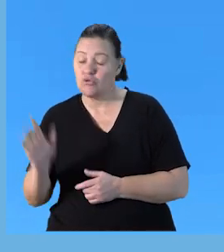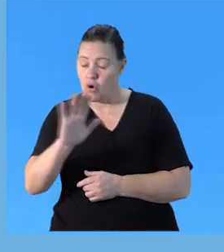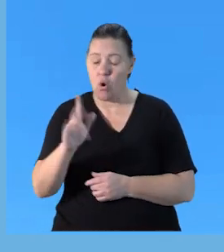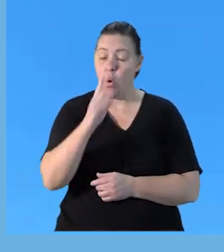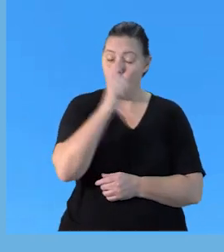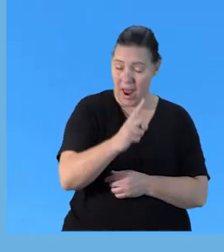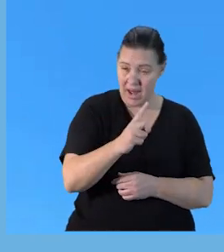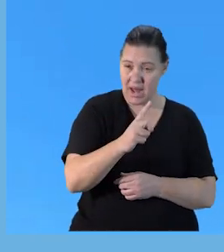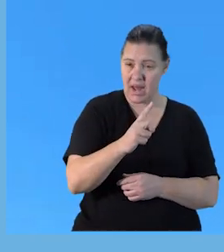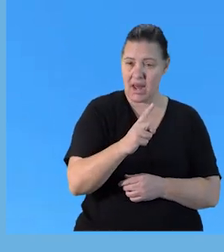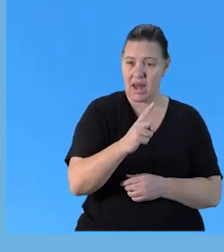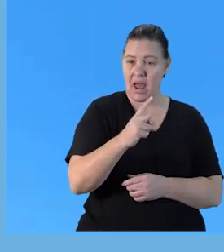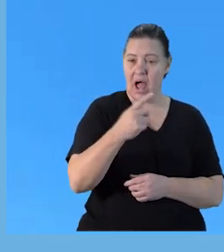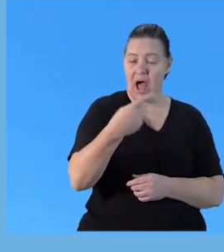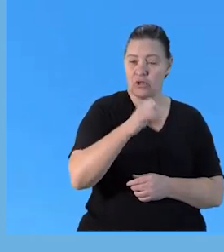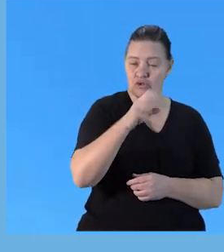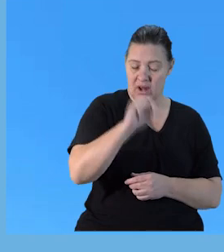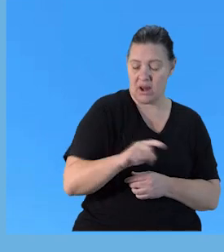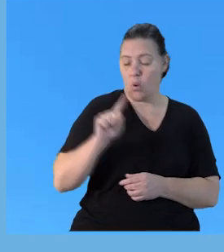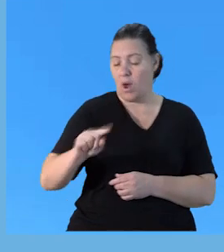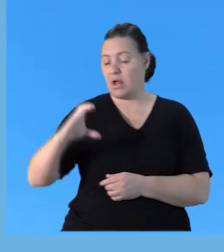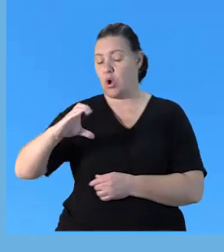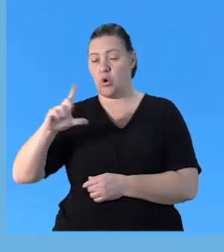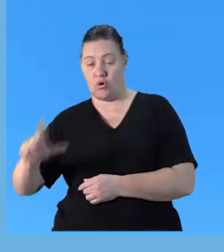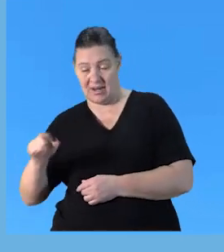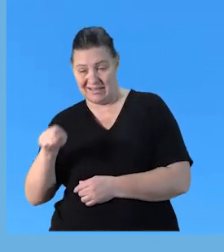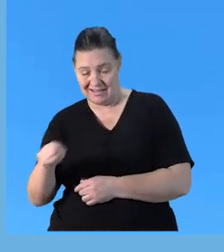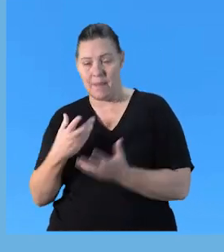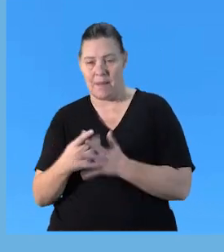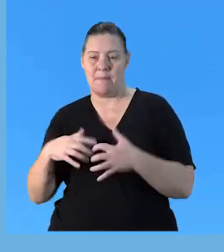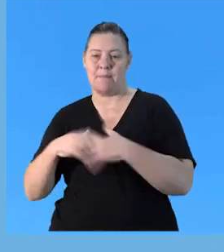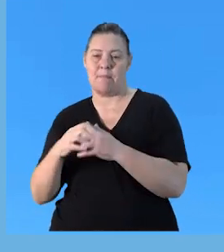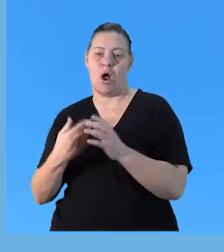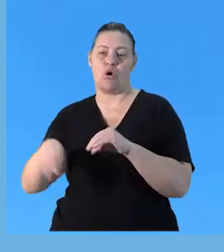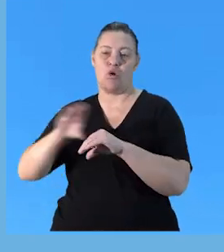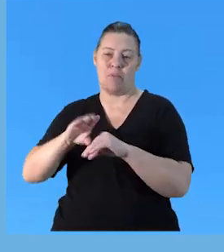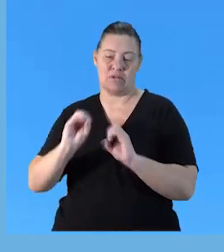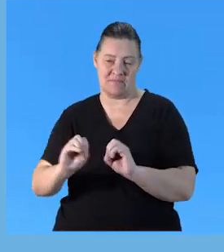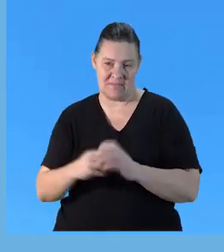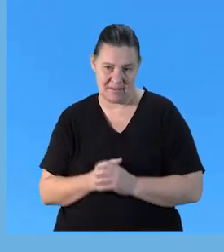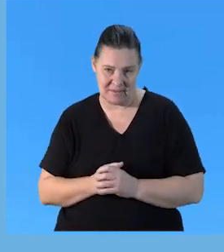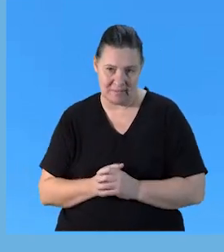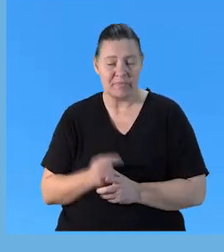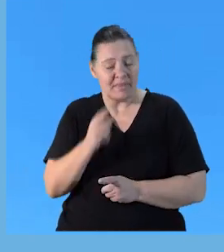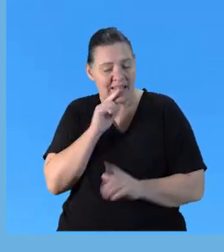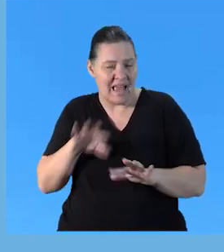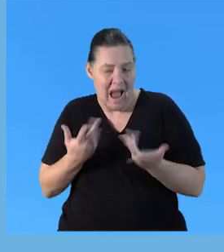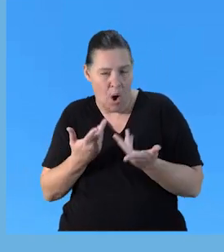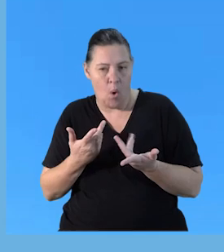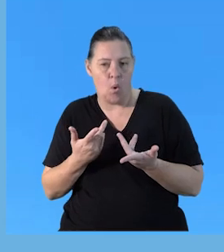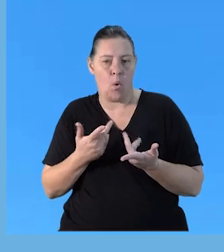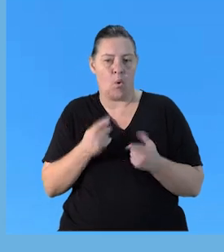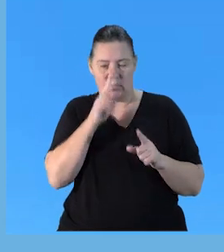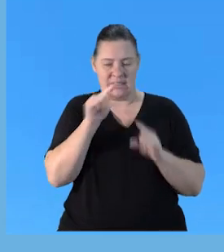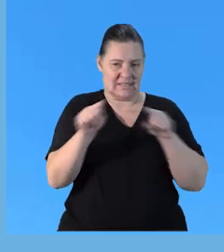lesson. However, what I want you to take away from this lesson, the very important things that I want you to always remember